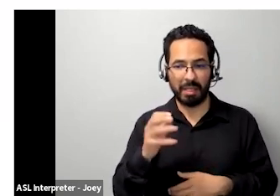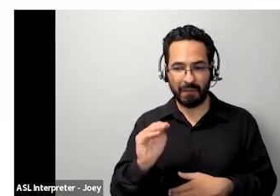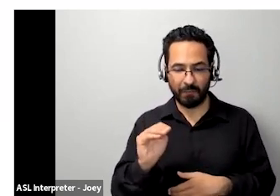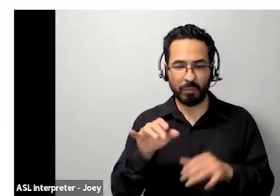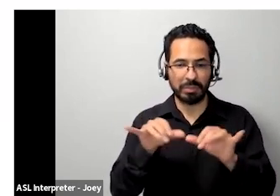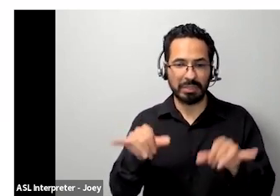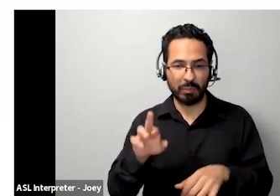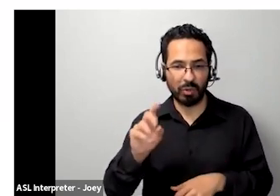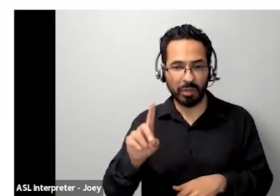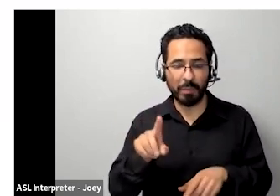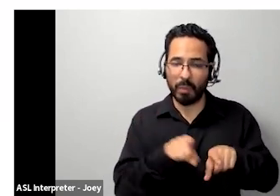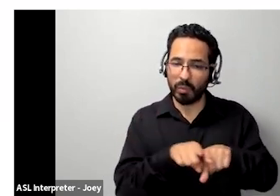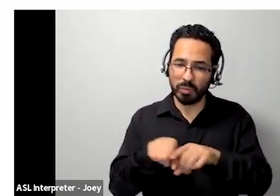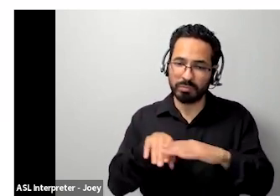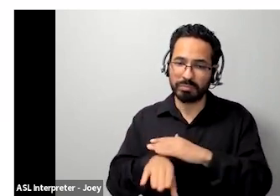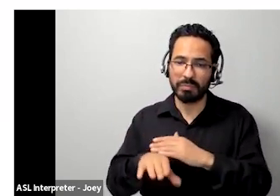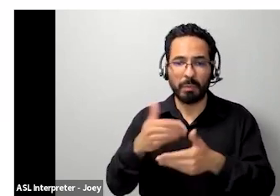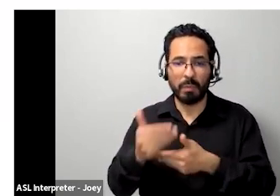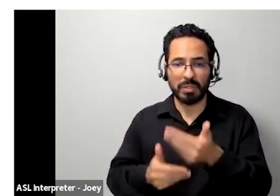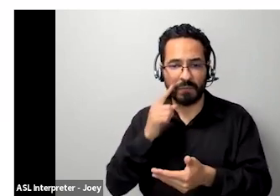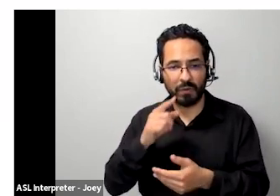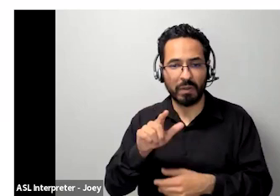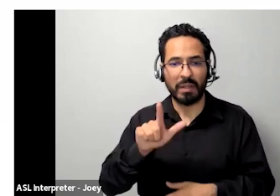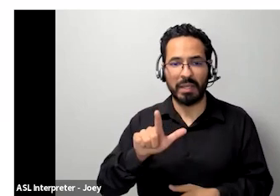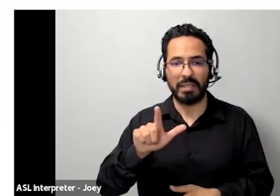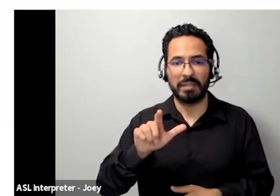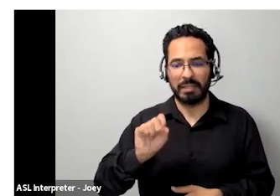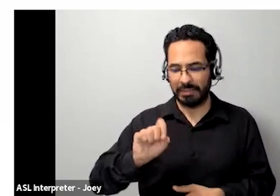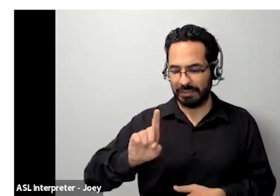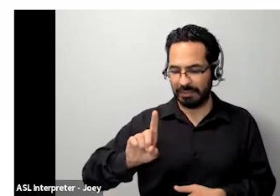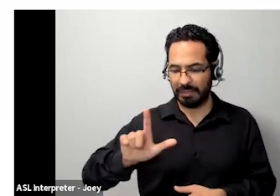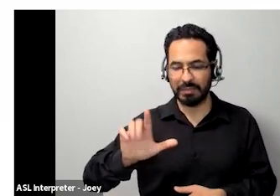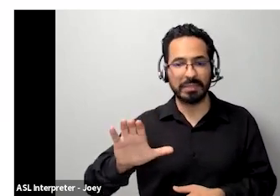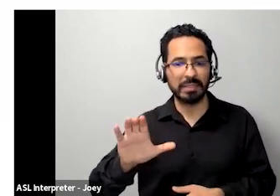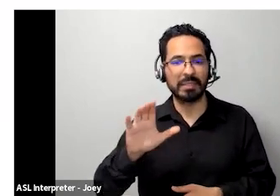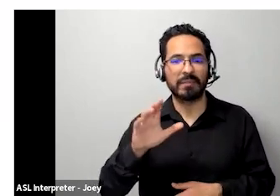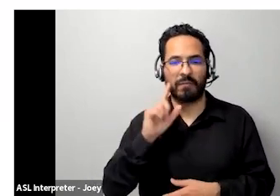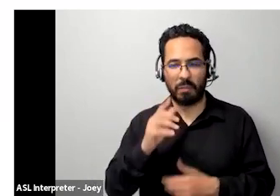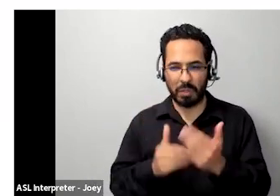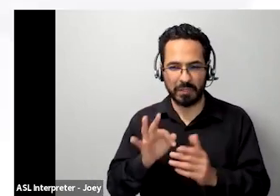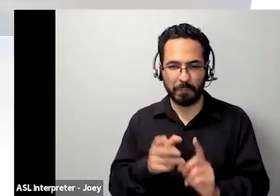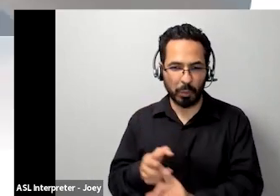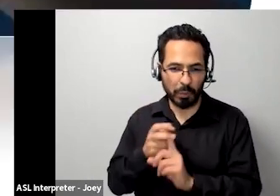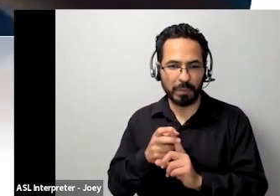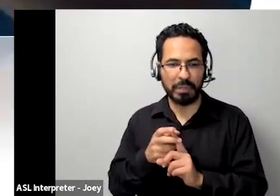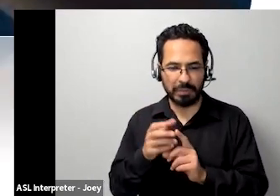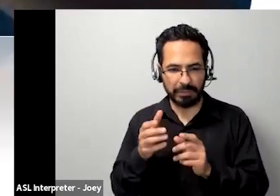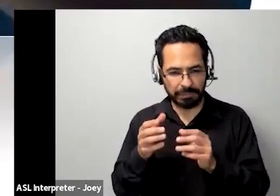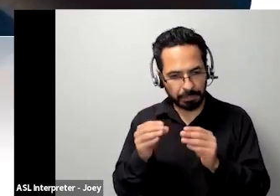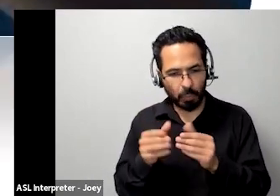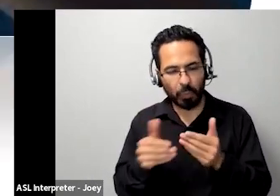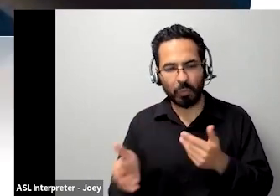getting into your process of SDLC, into the process of procurement, and so on. And of